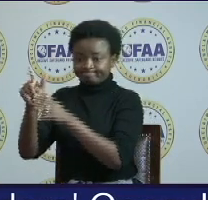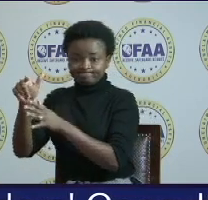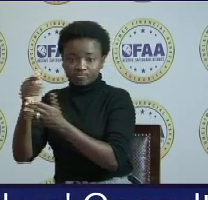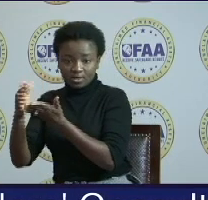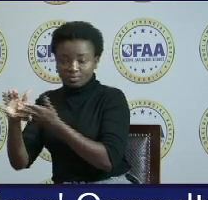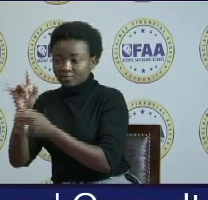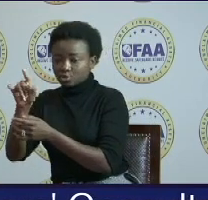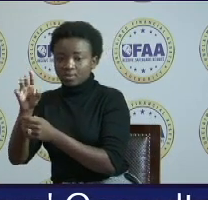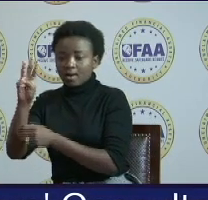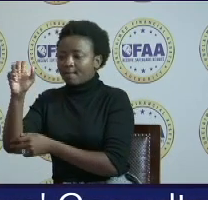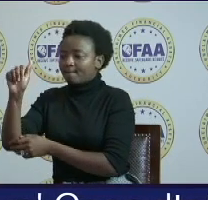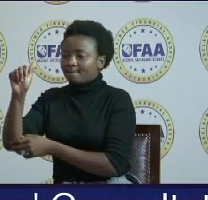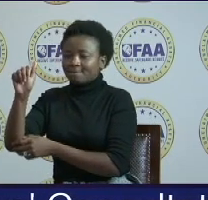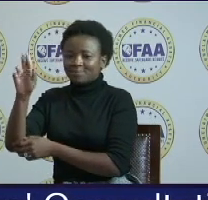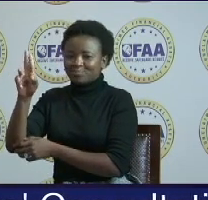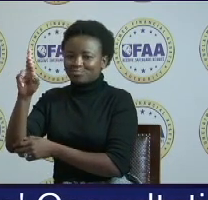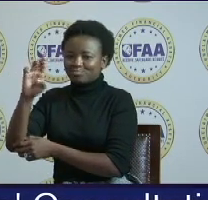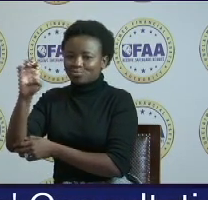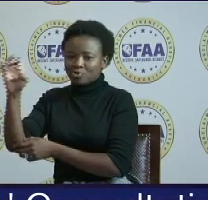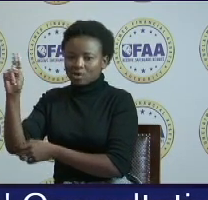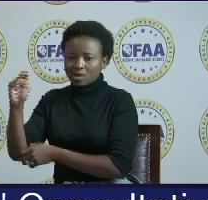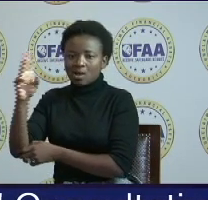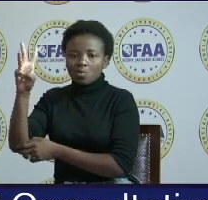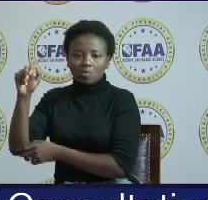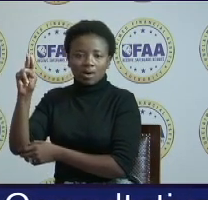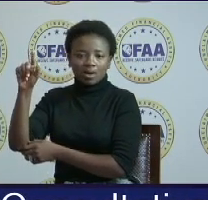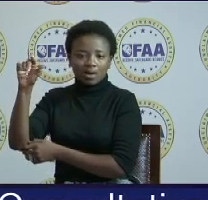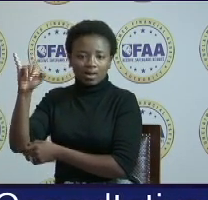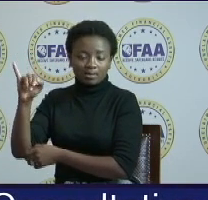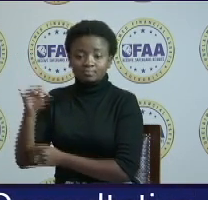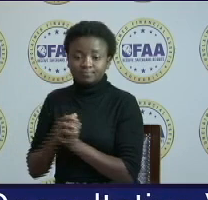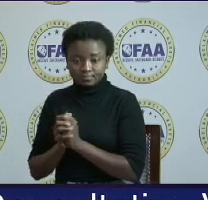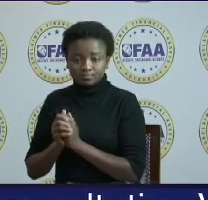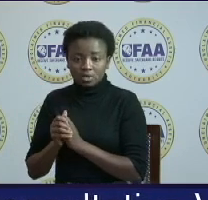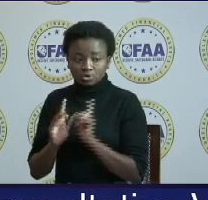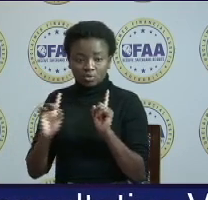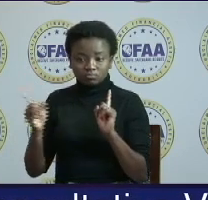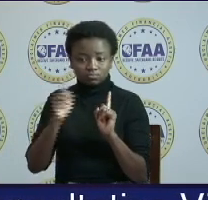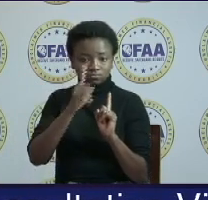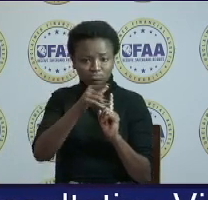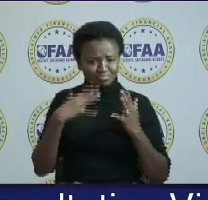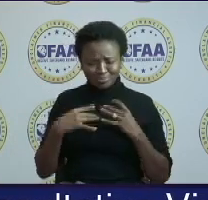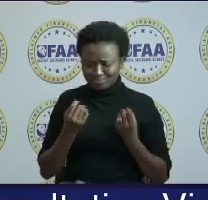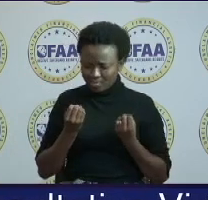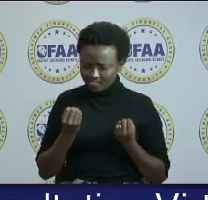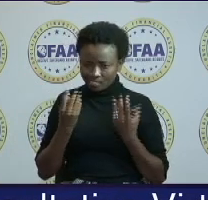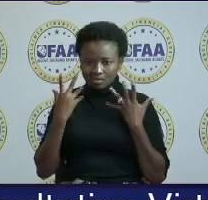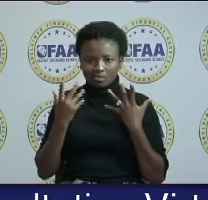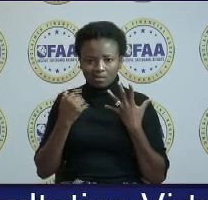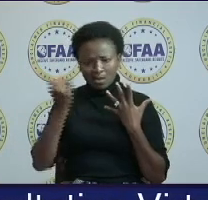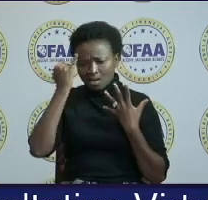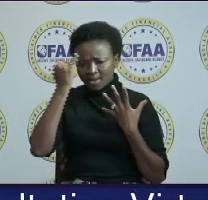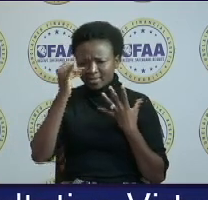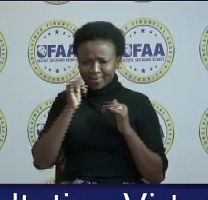being hosted by Maureen Wangari, who is the acting senior auditor claims. So all these are well-knowledged and vast